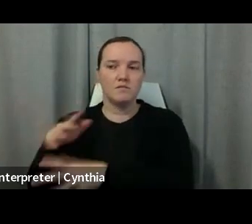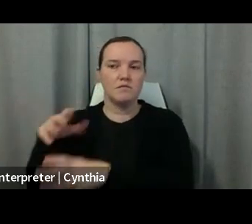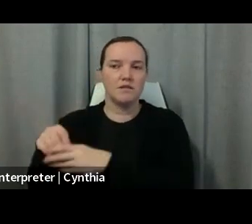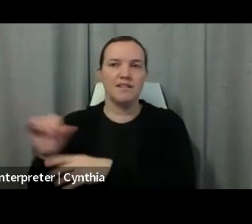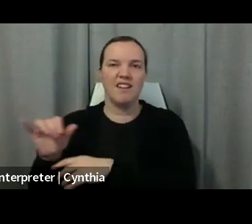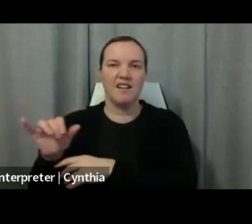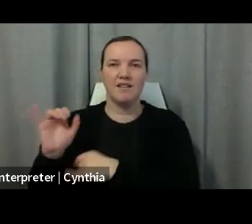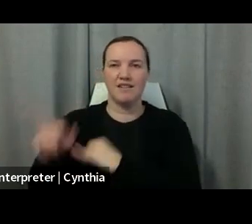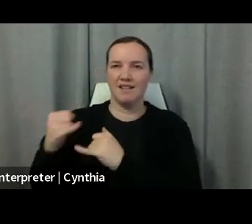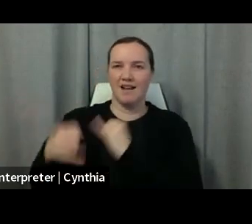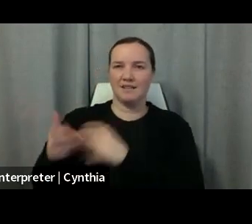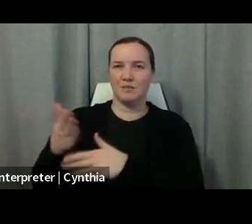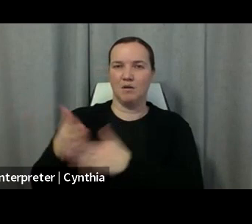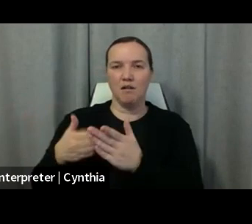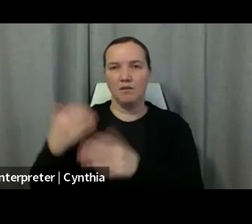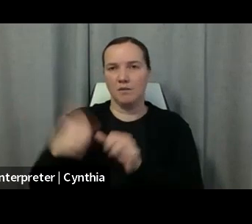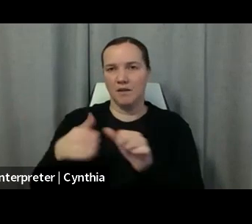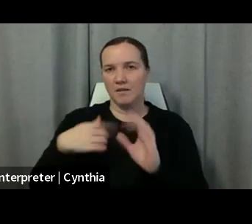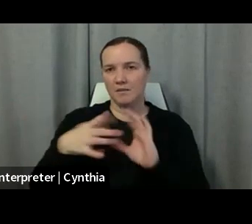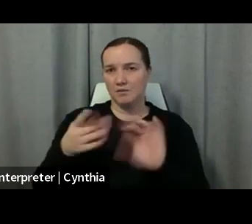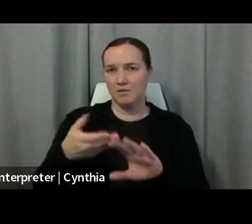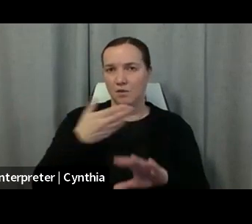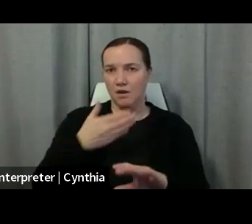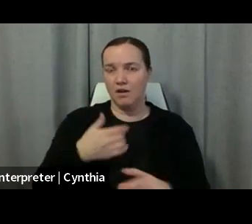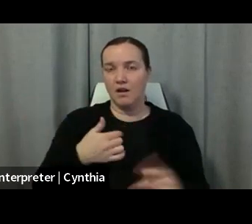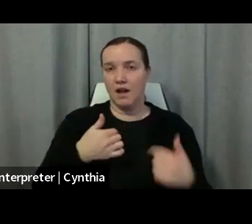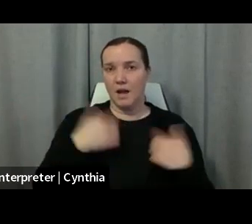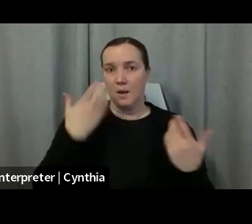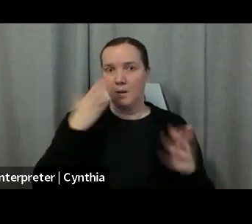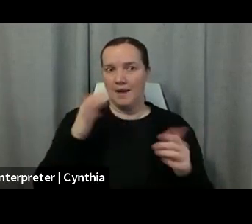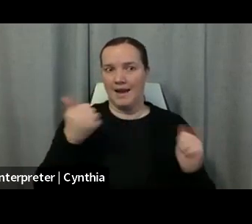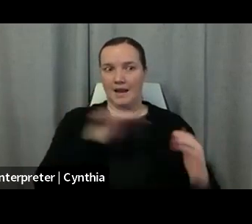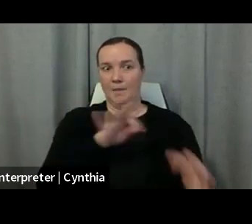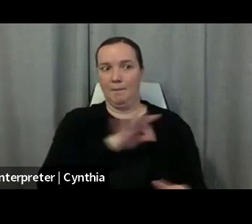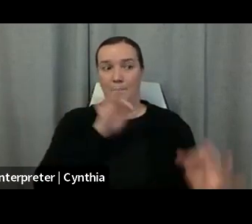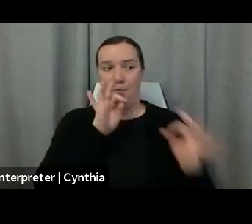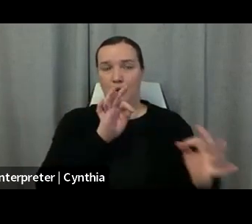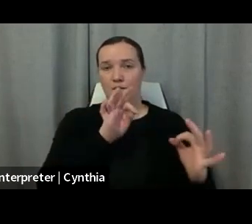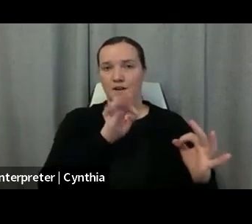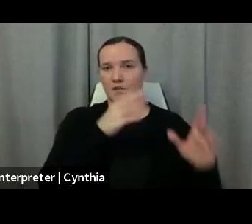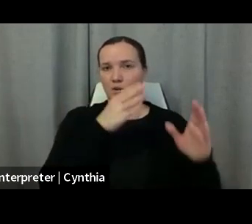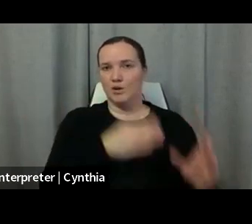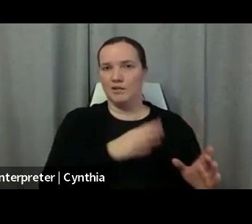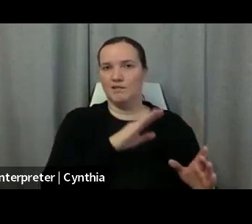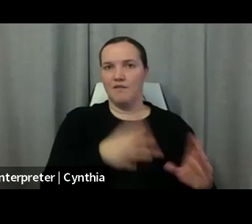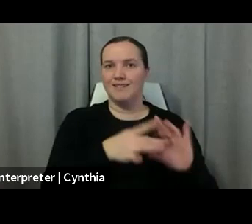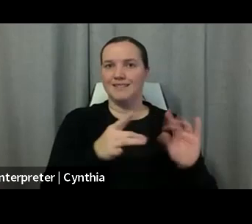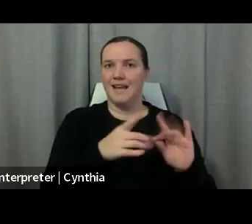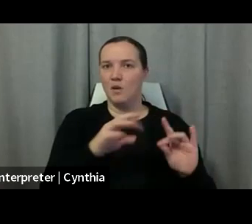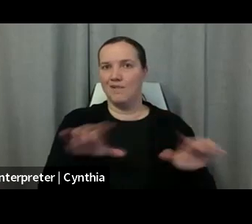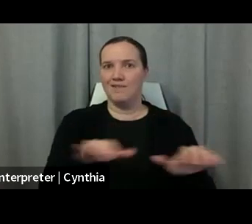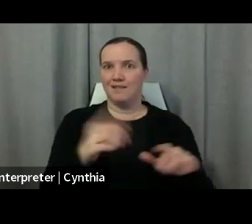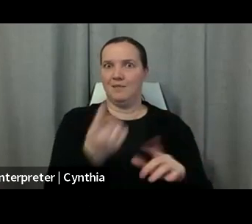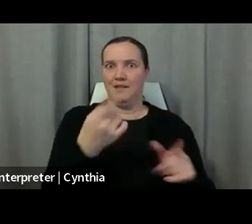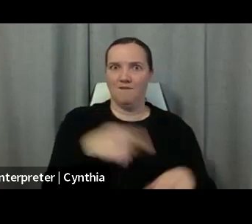piece, remember, as I was saying earlier, I don't know anybody who's the perfection, who's never ever said or done something that's offensive.